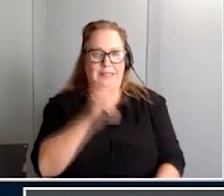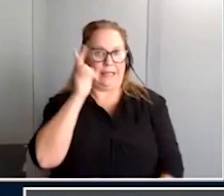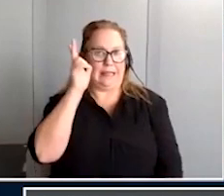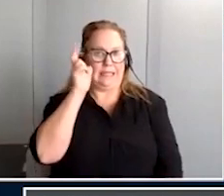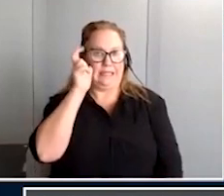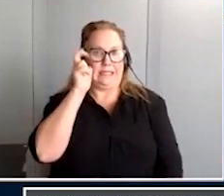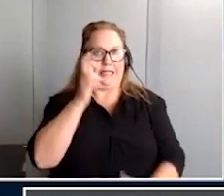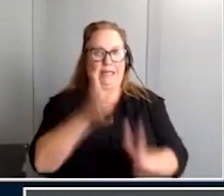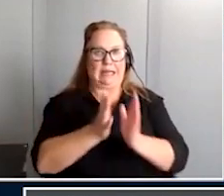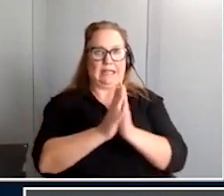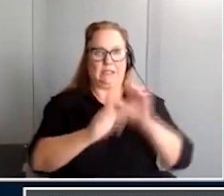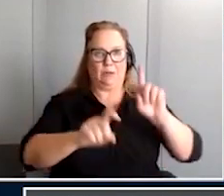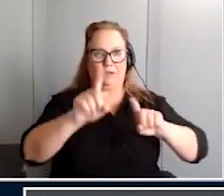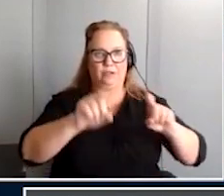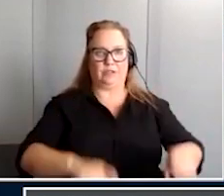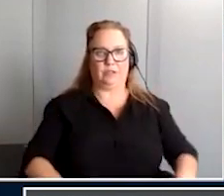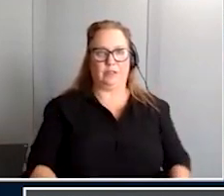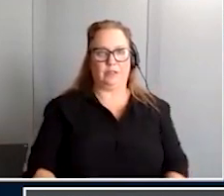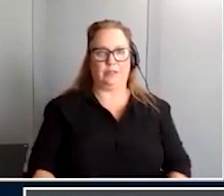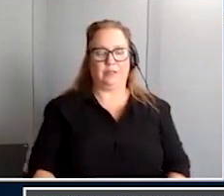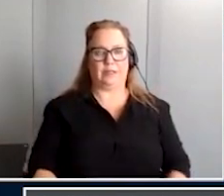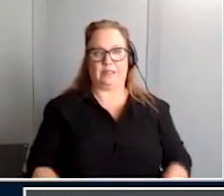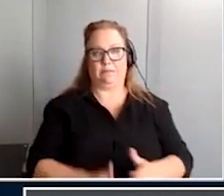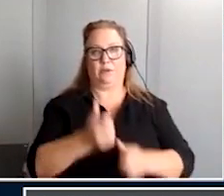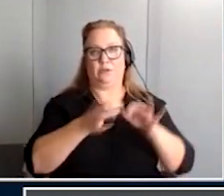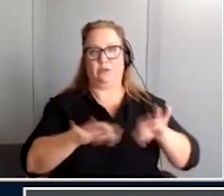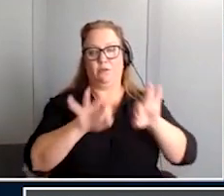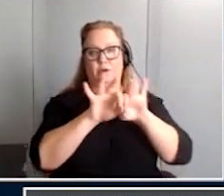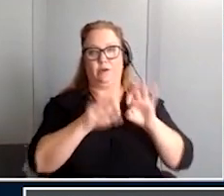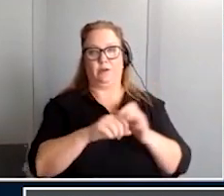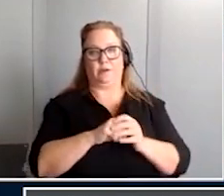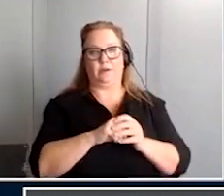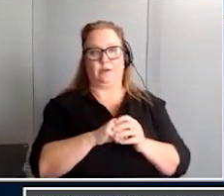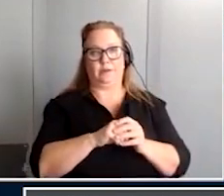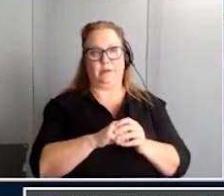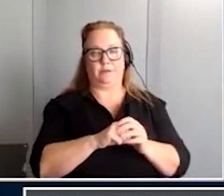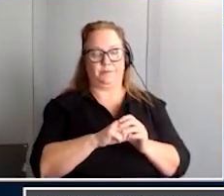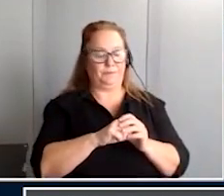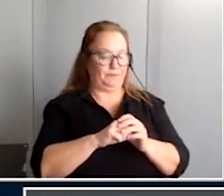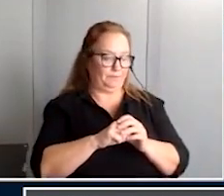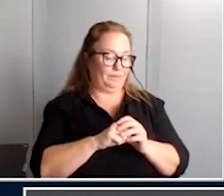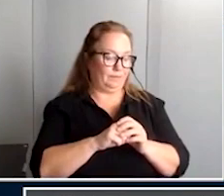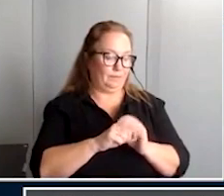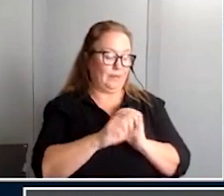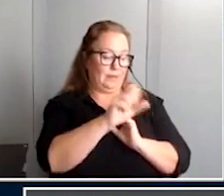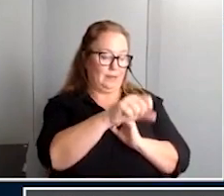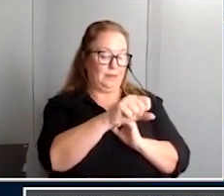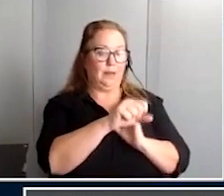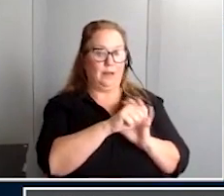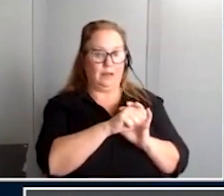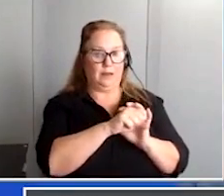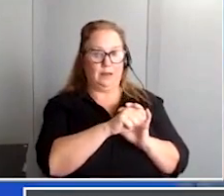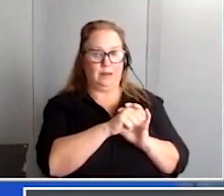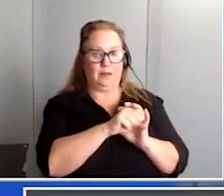asked questions, yeah. right? Yeah. And that's most important, right, Dr. Shen? Absolutely. You know, I think like